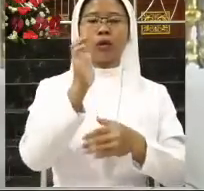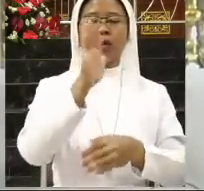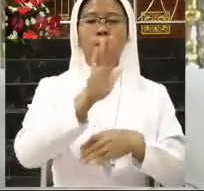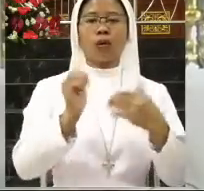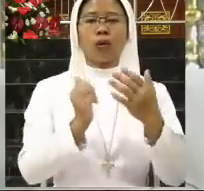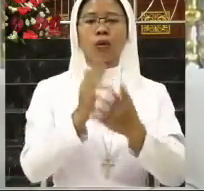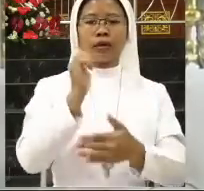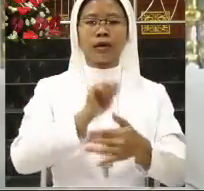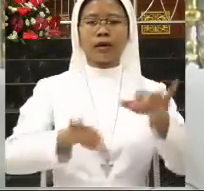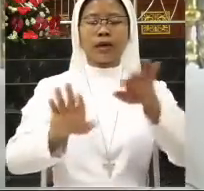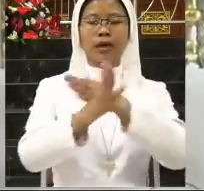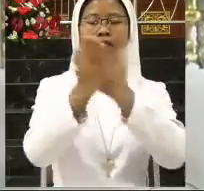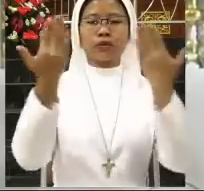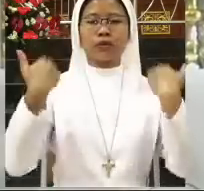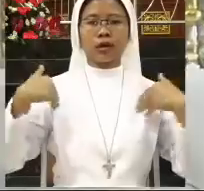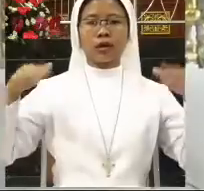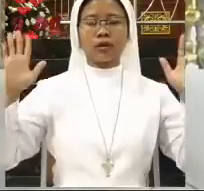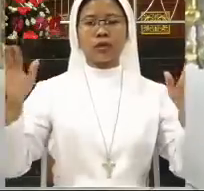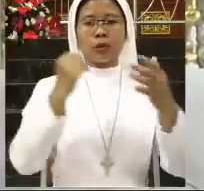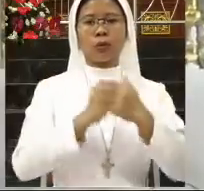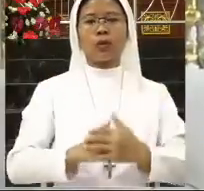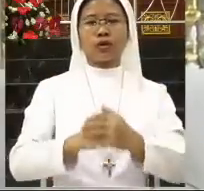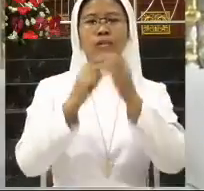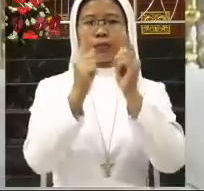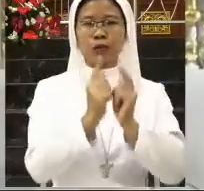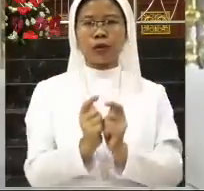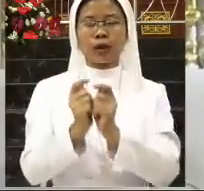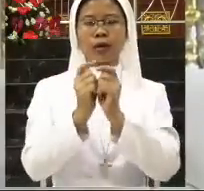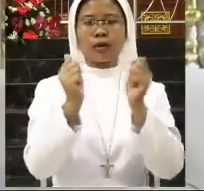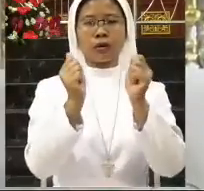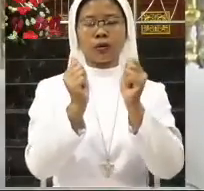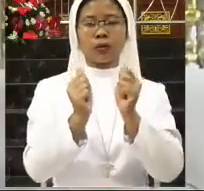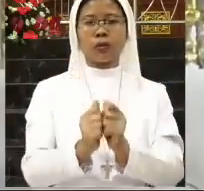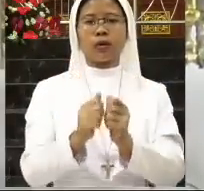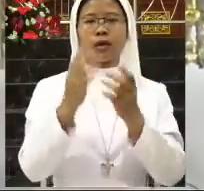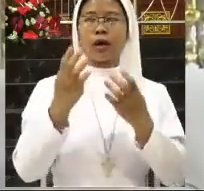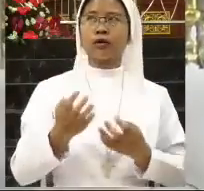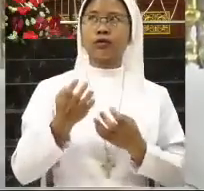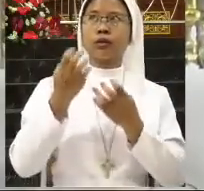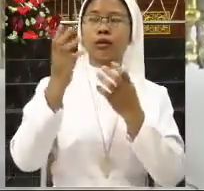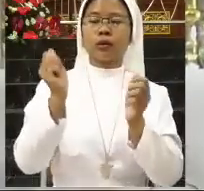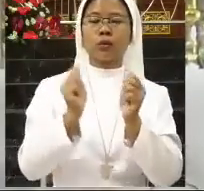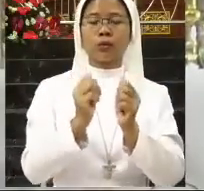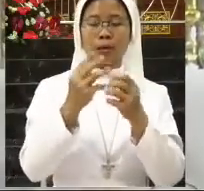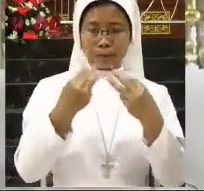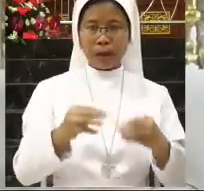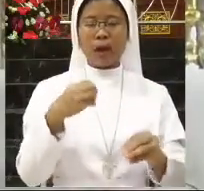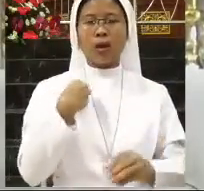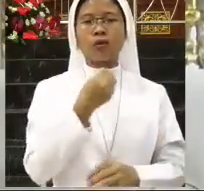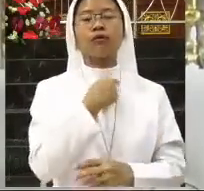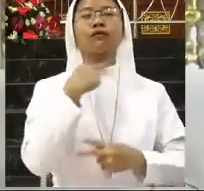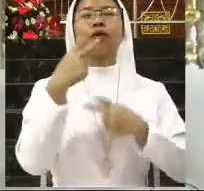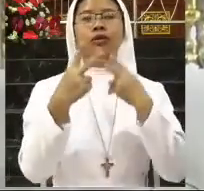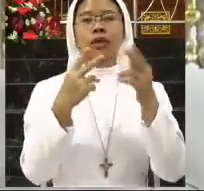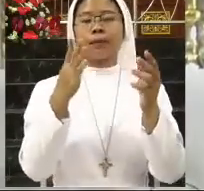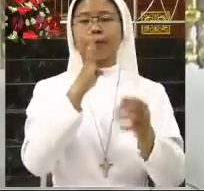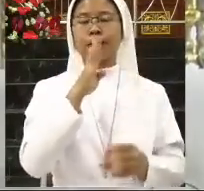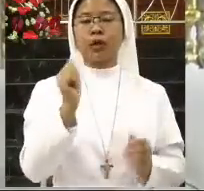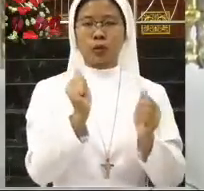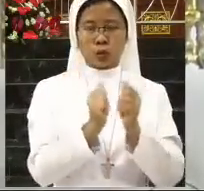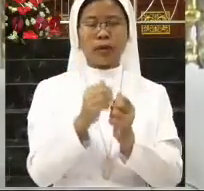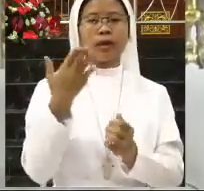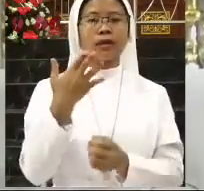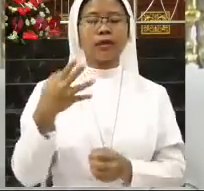and the blessed seraphim worship together with exultation. May our voices, we pray, join with